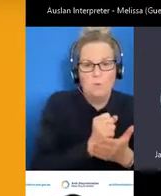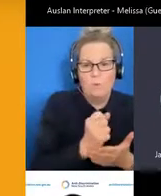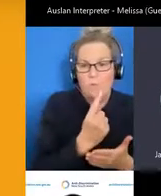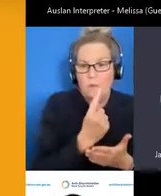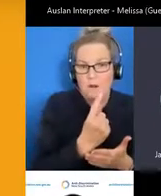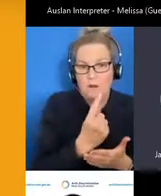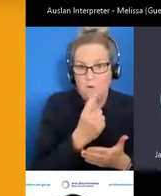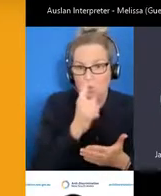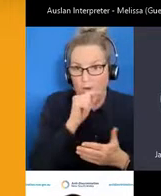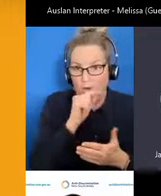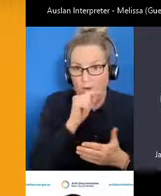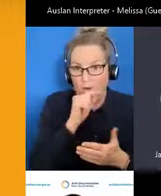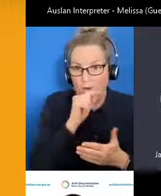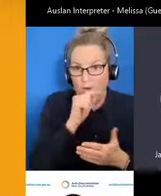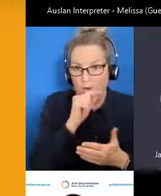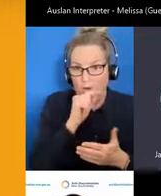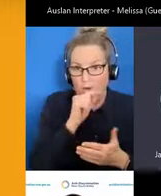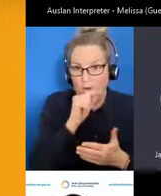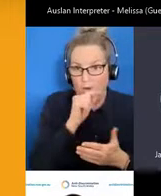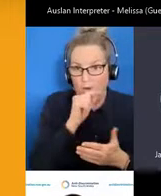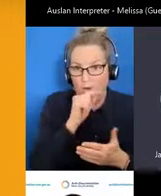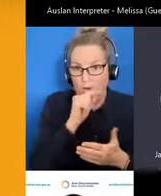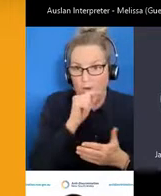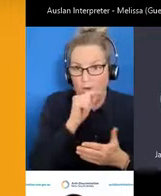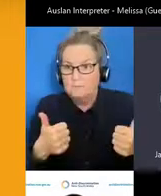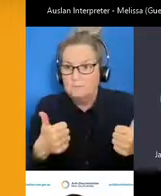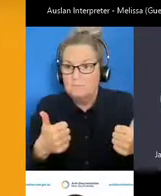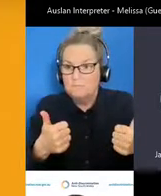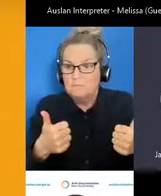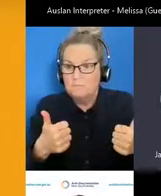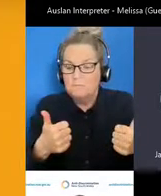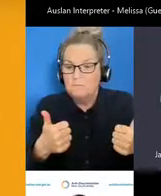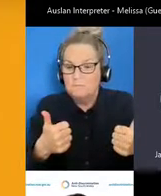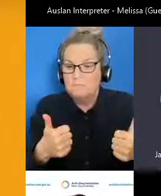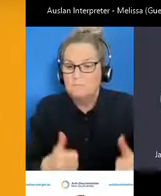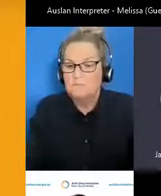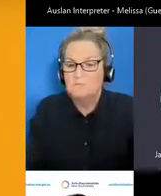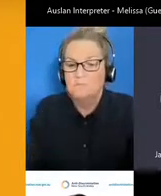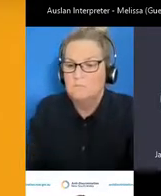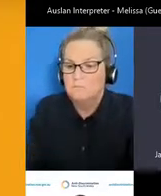see that. Can everyone see that?